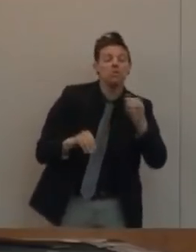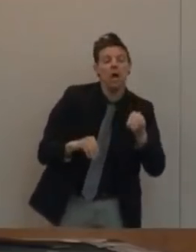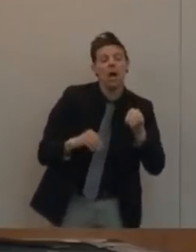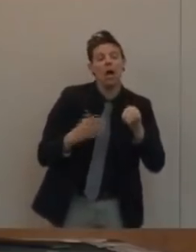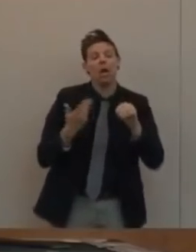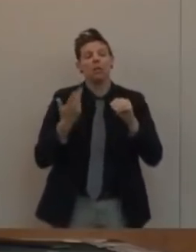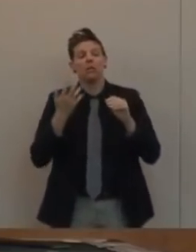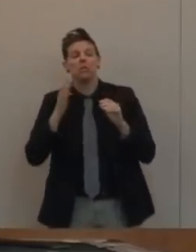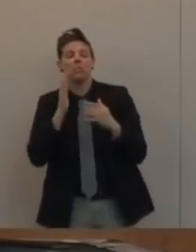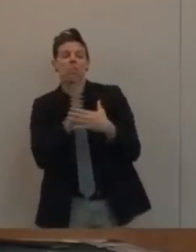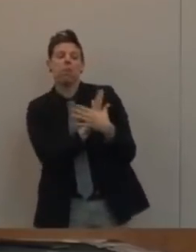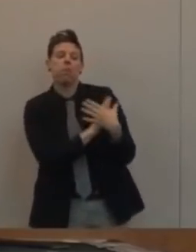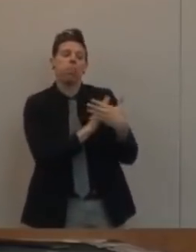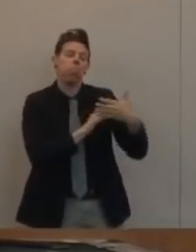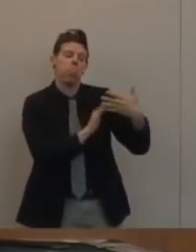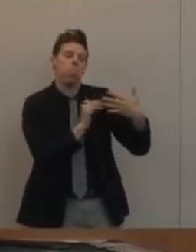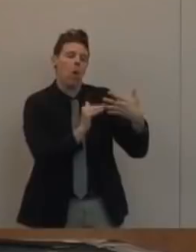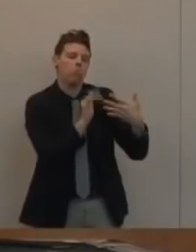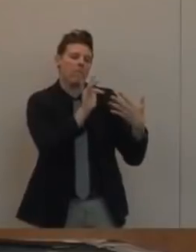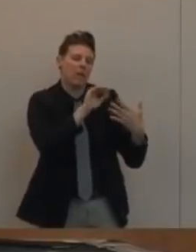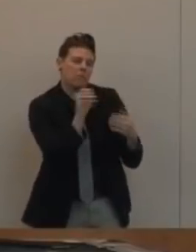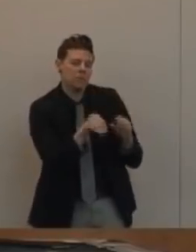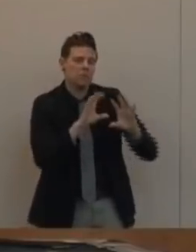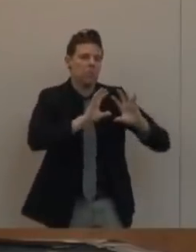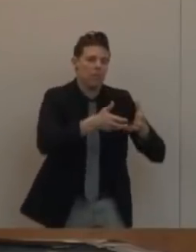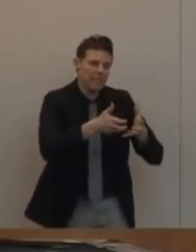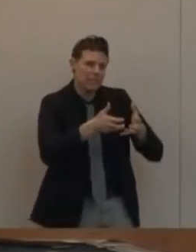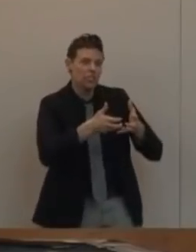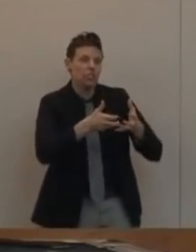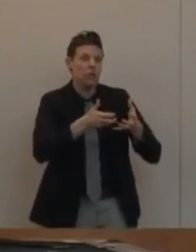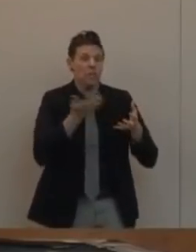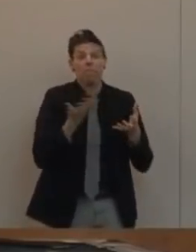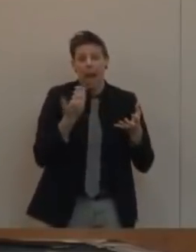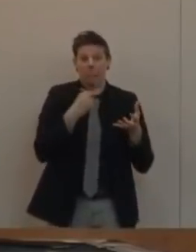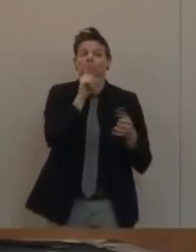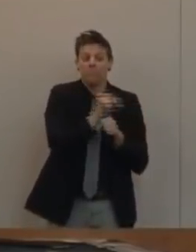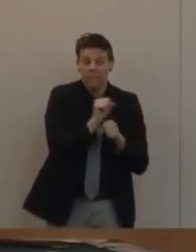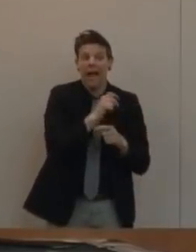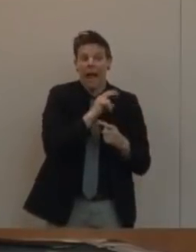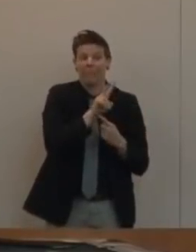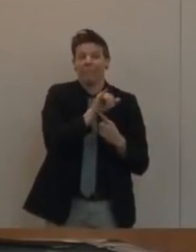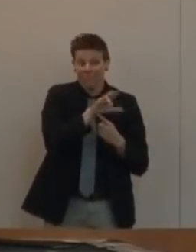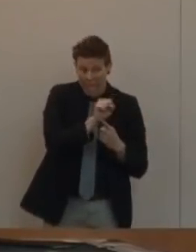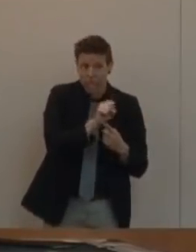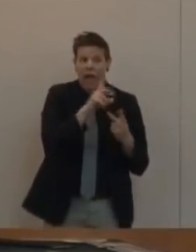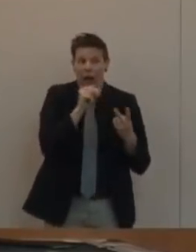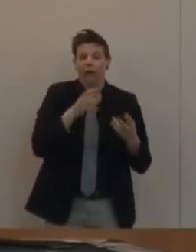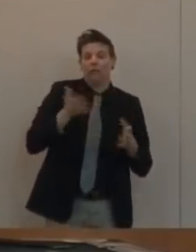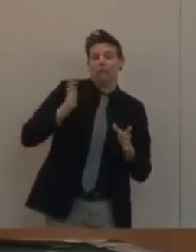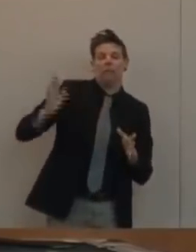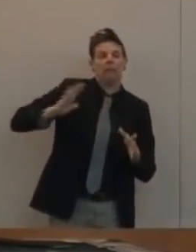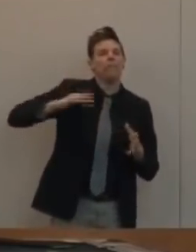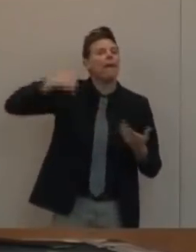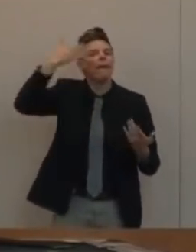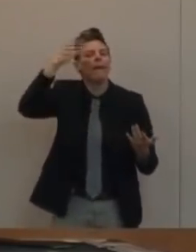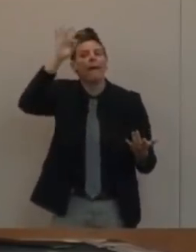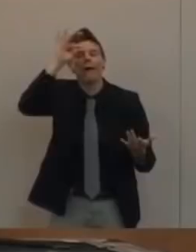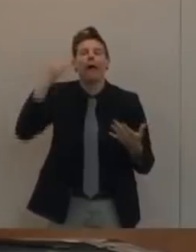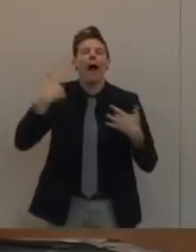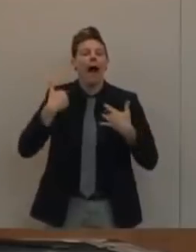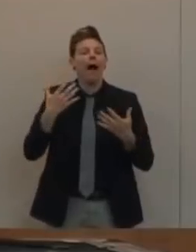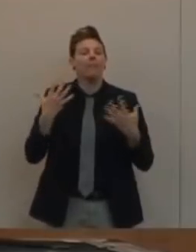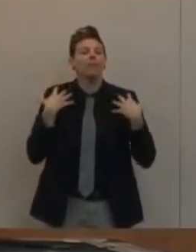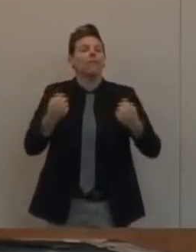of your population probably has this virus or has had this virus, all the way, if you include both